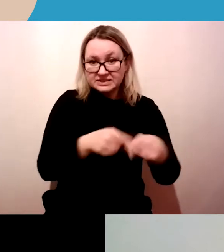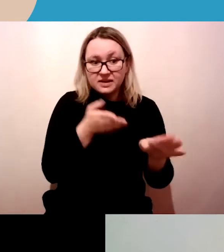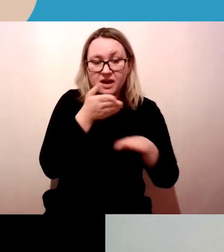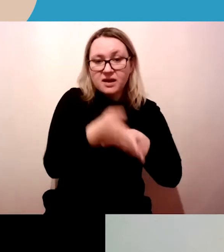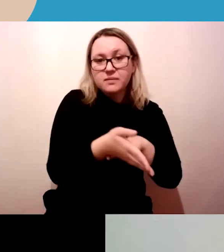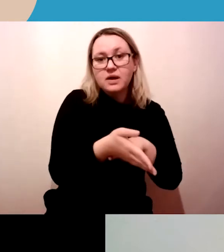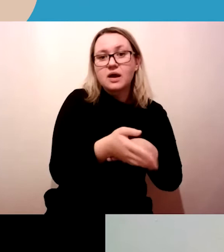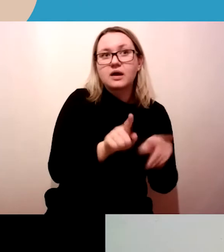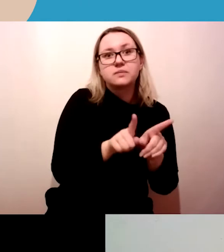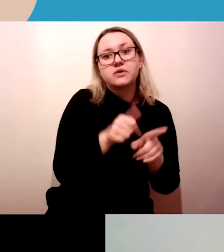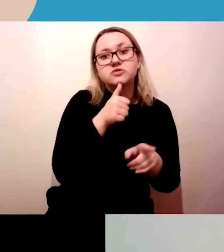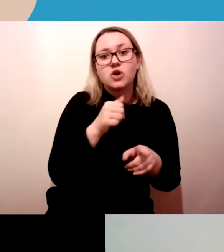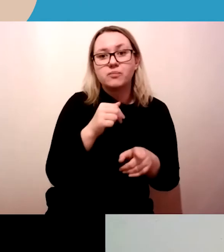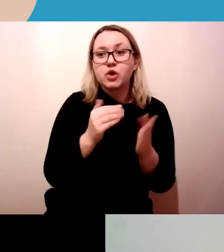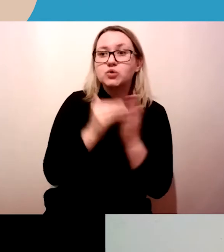mentioned.